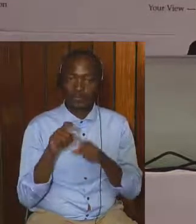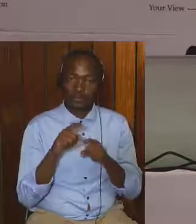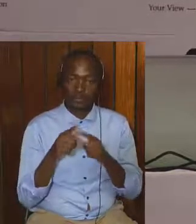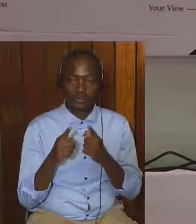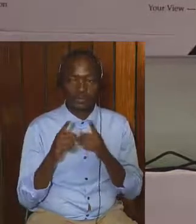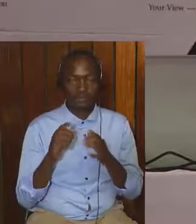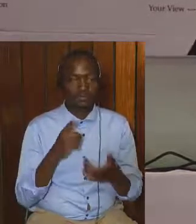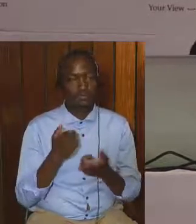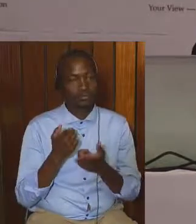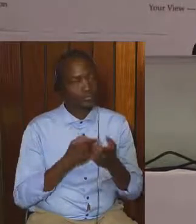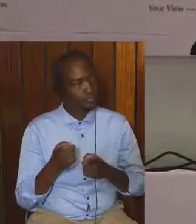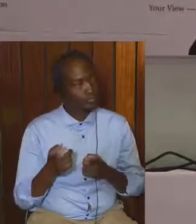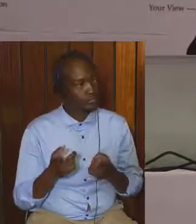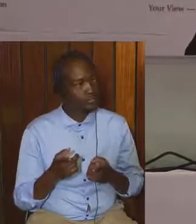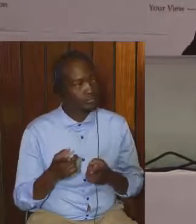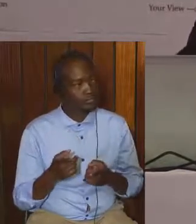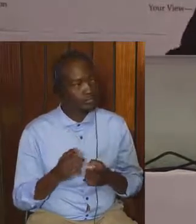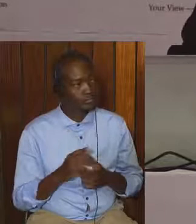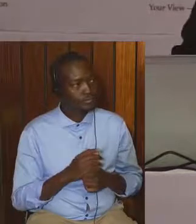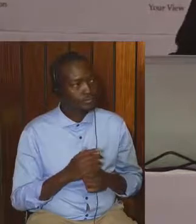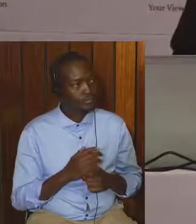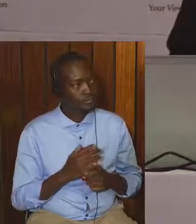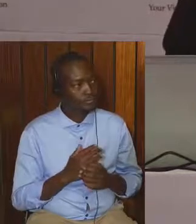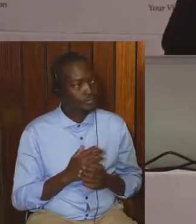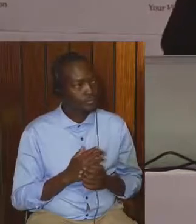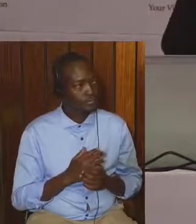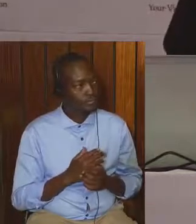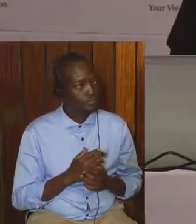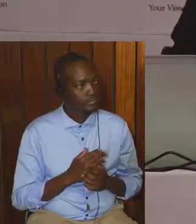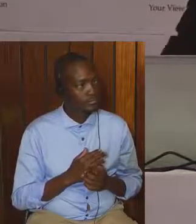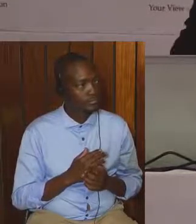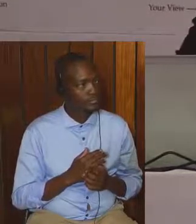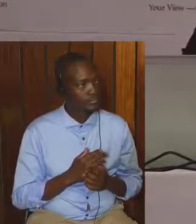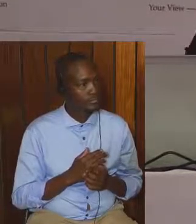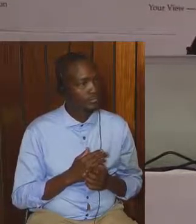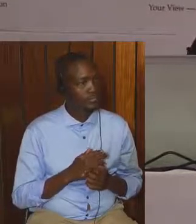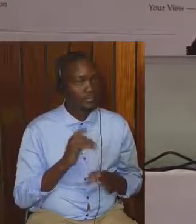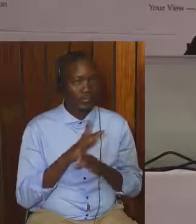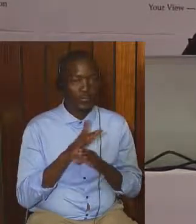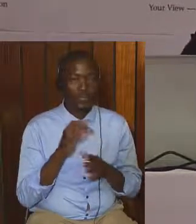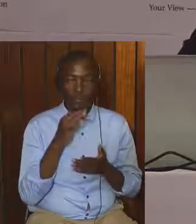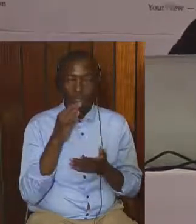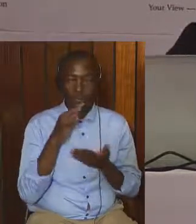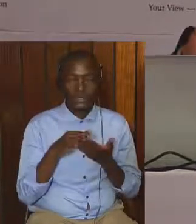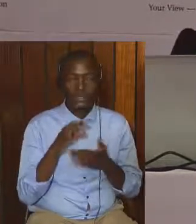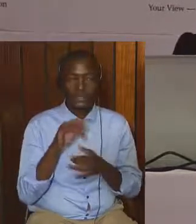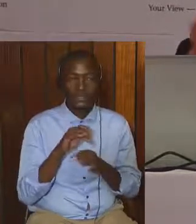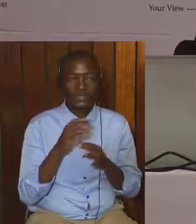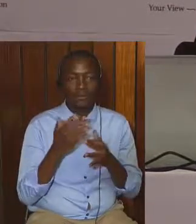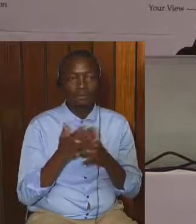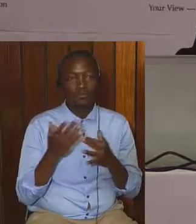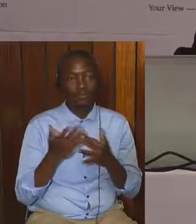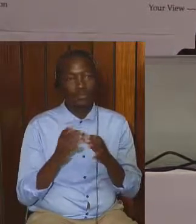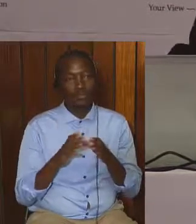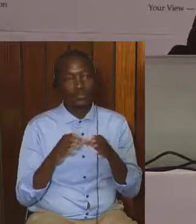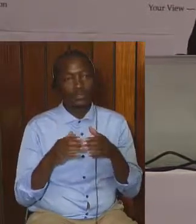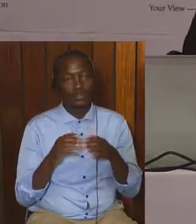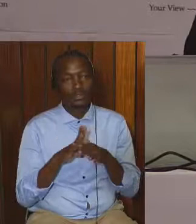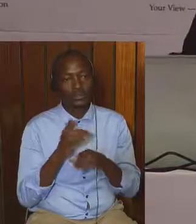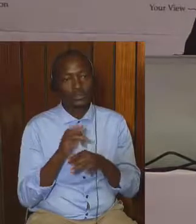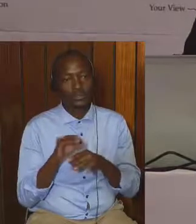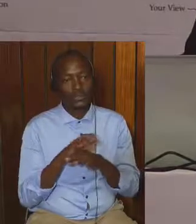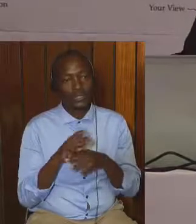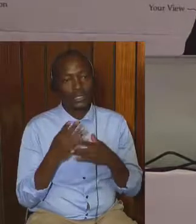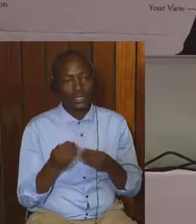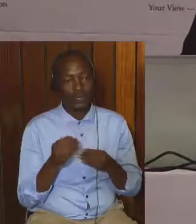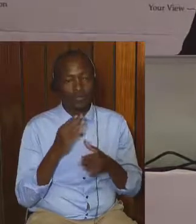and engagement. And what I'm going to suggest now, as a portfolio committee, we still have a